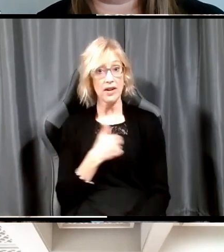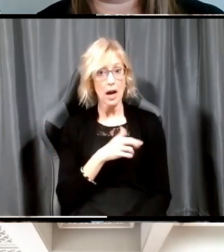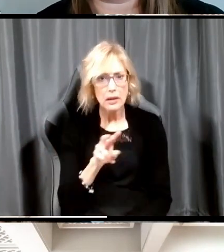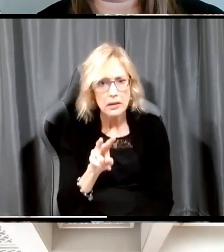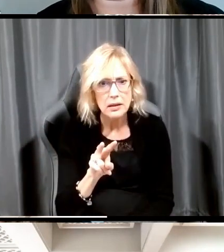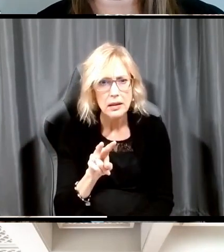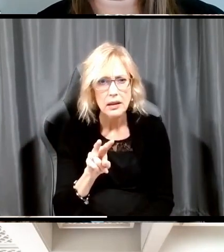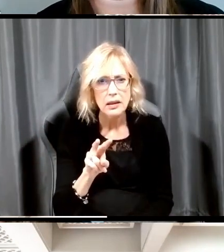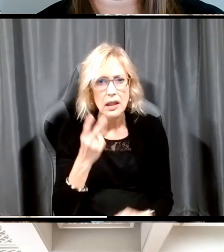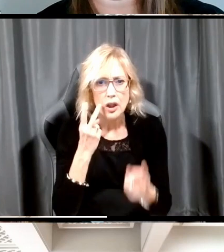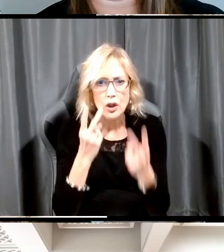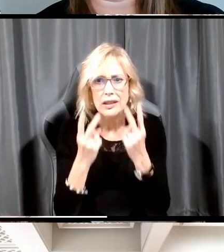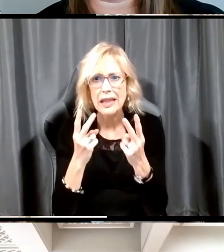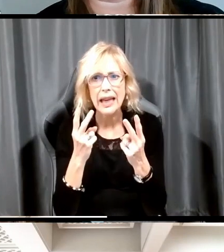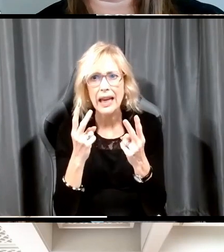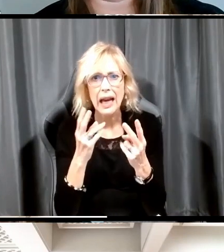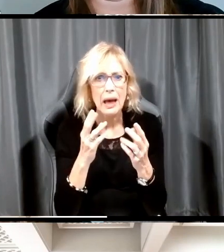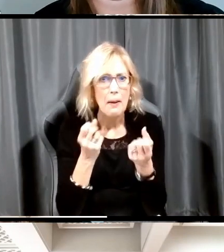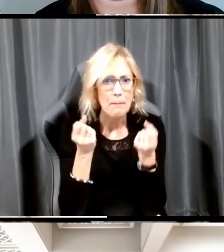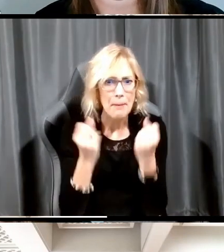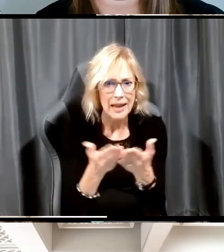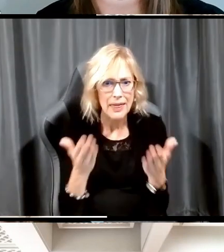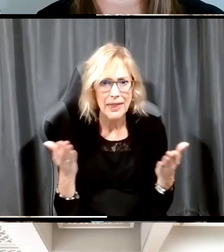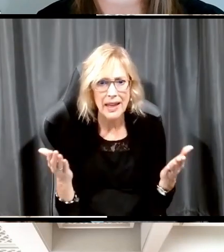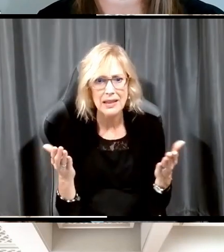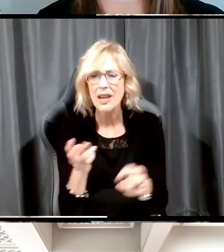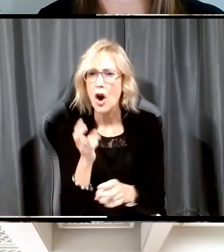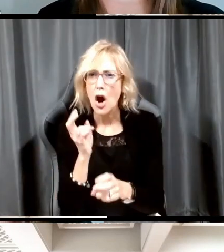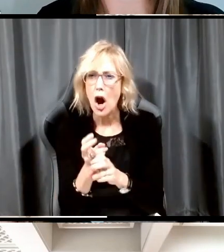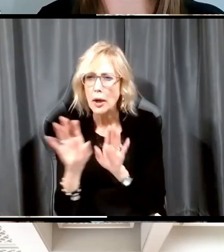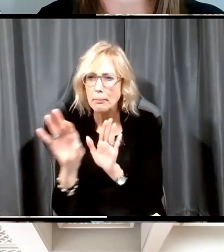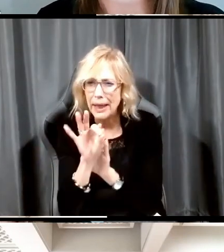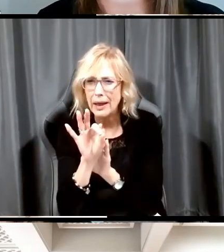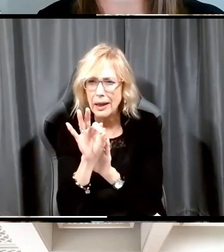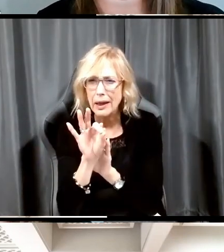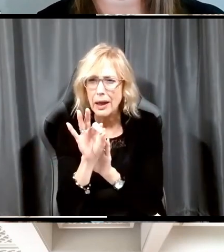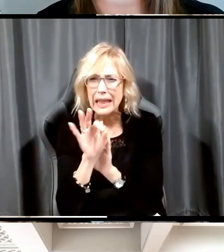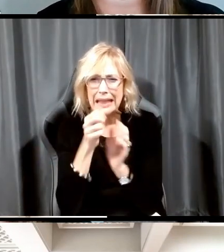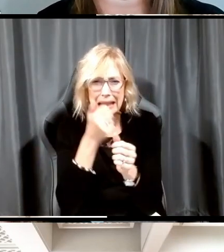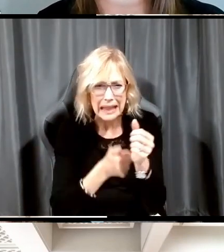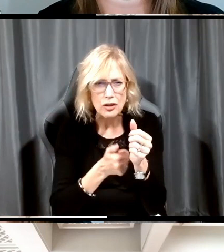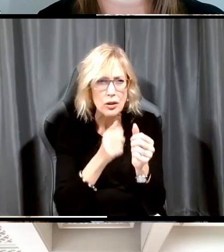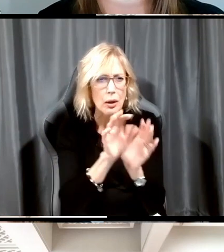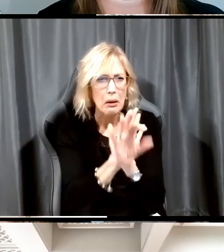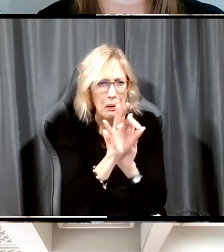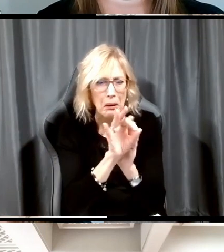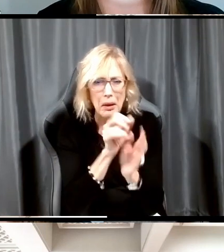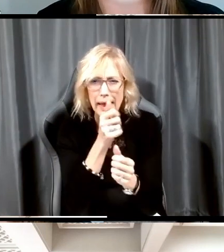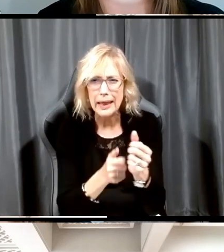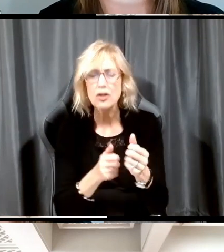you're looking at a whole lot of details in there that it's hard to pick out and isolate each one. So it makes it